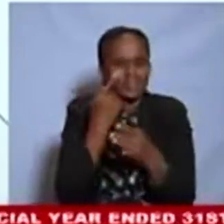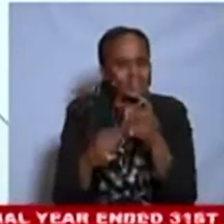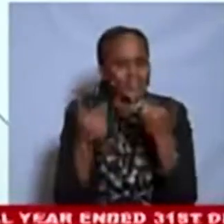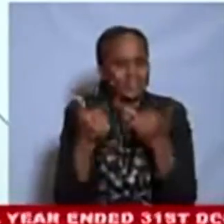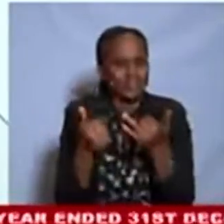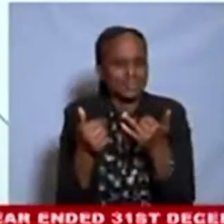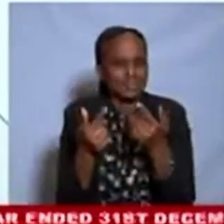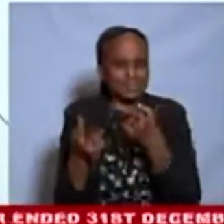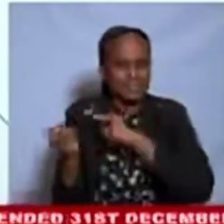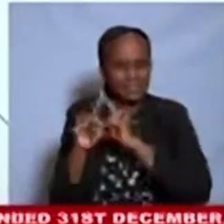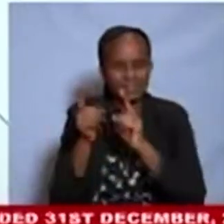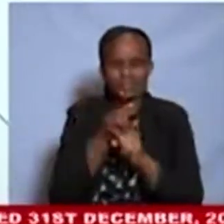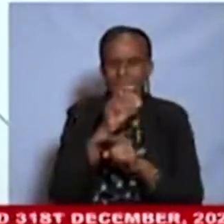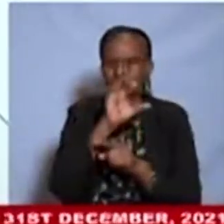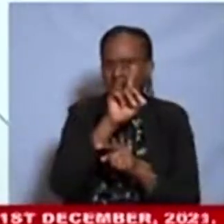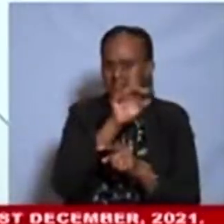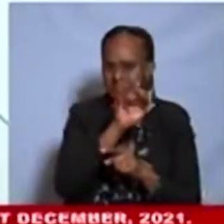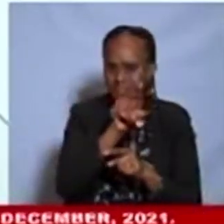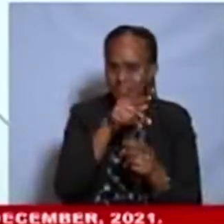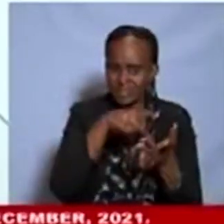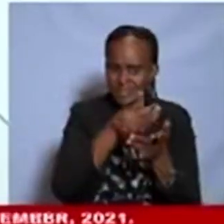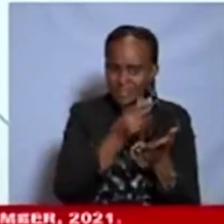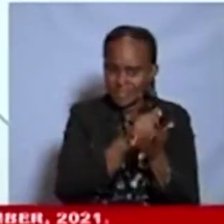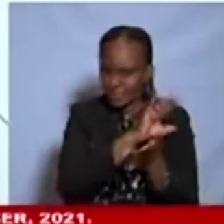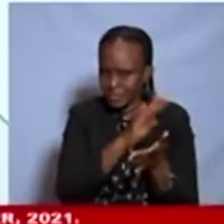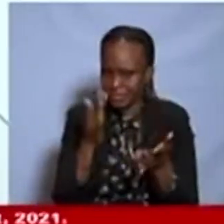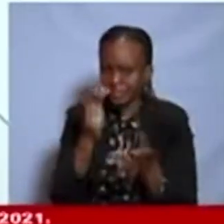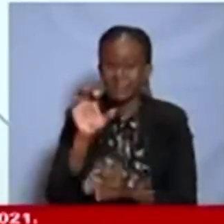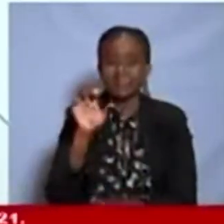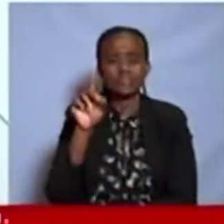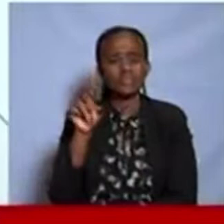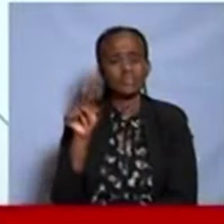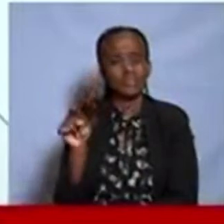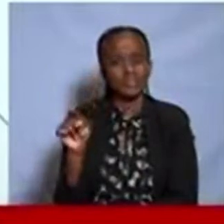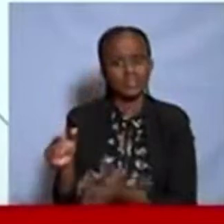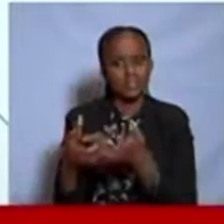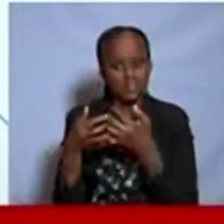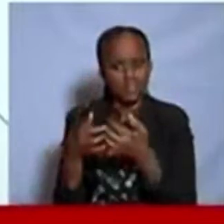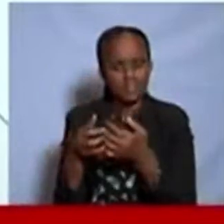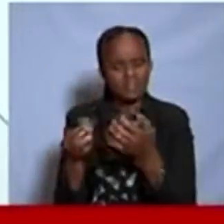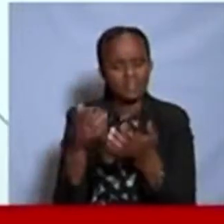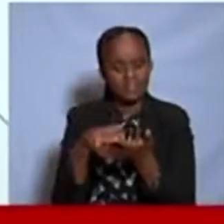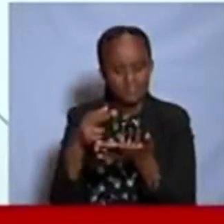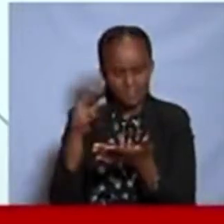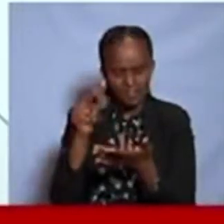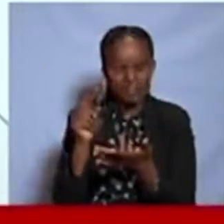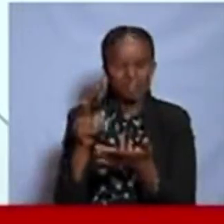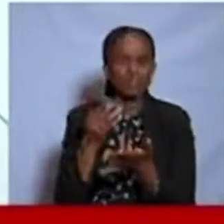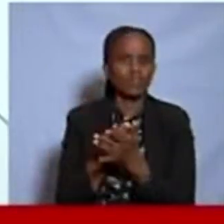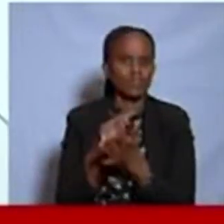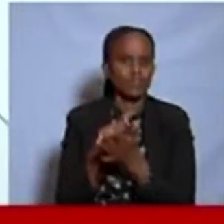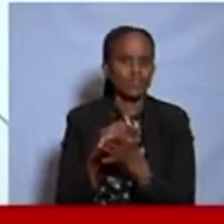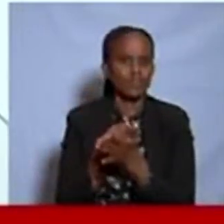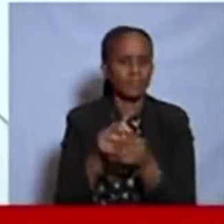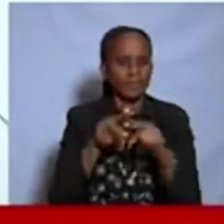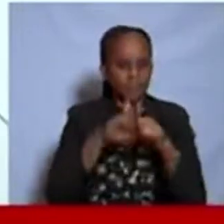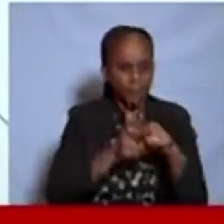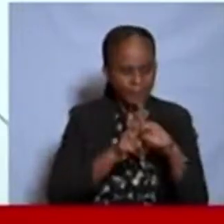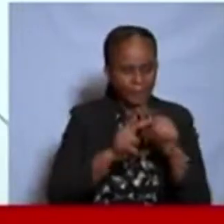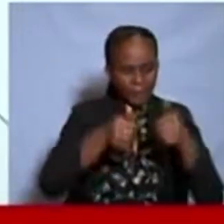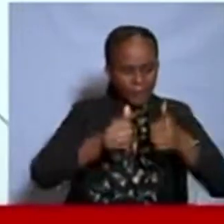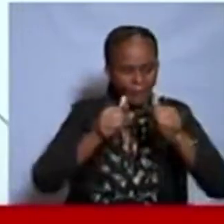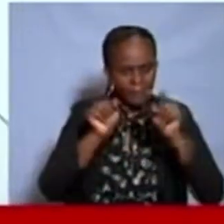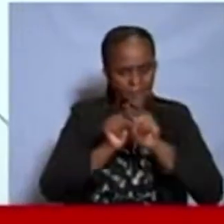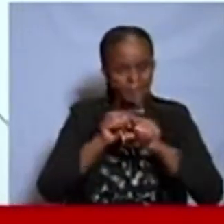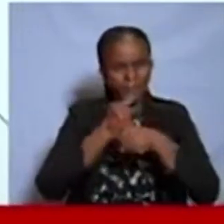get from CDF? You should pay that money back to CDF. That machine should raise money, maintain itself,